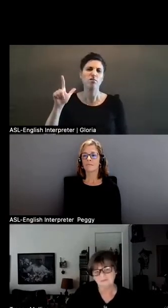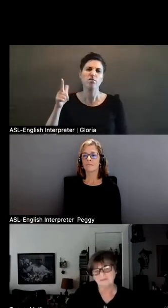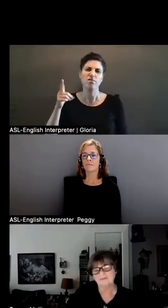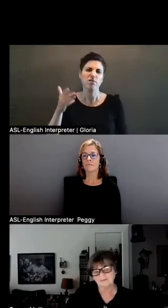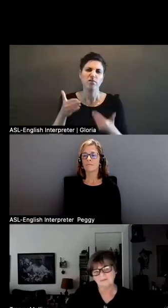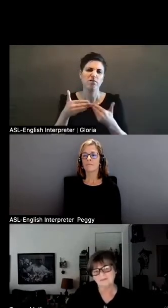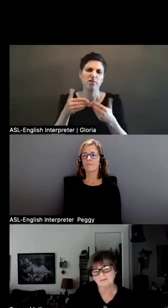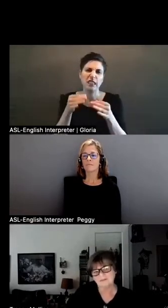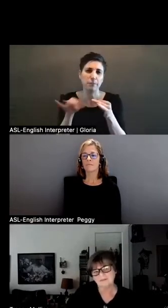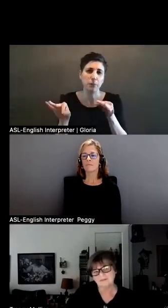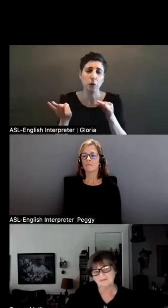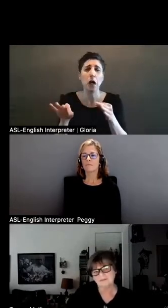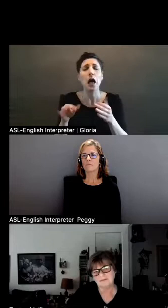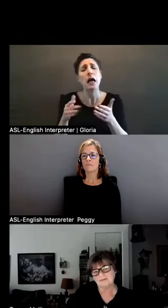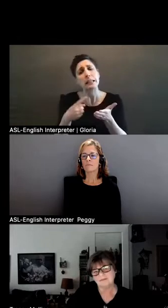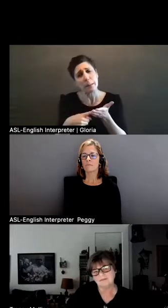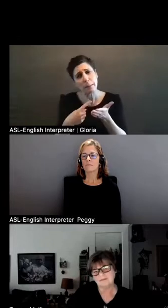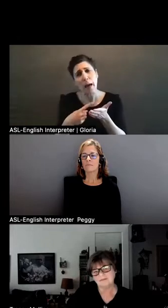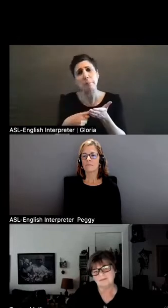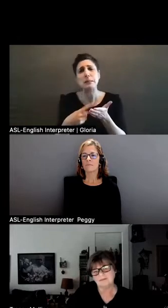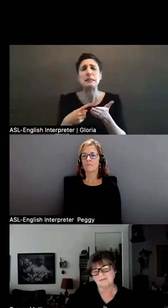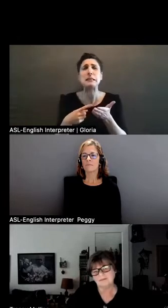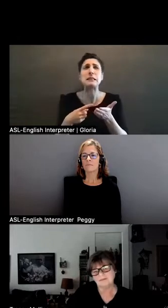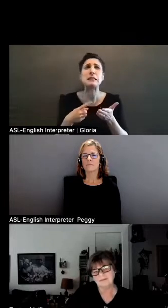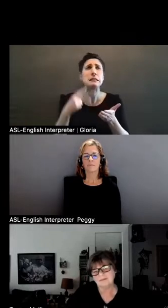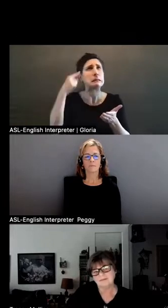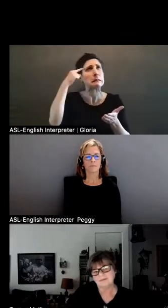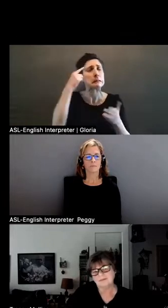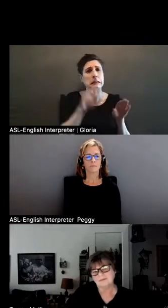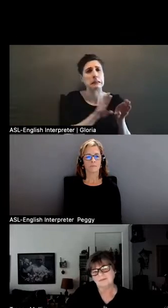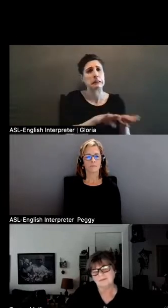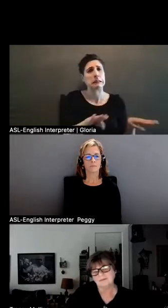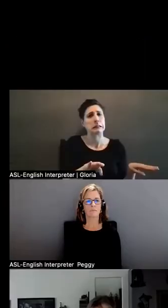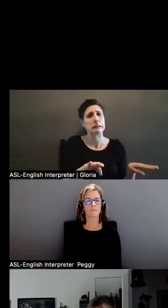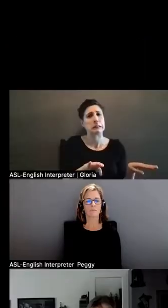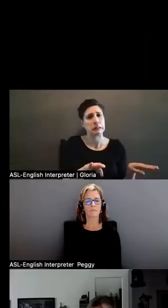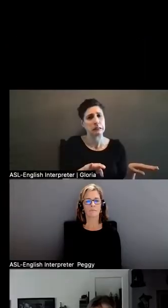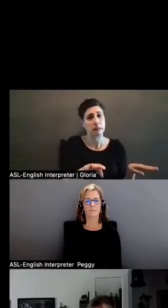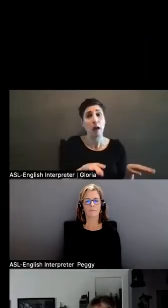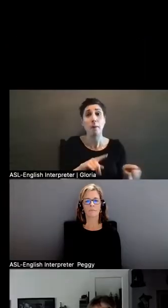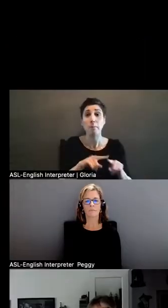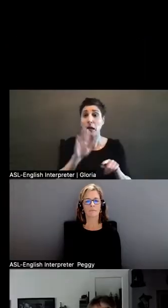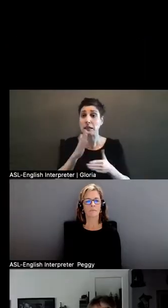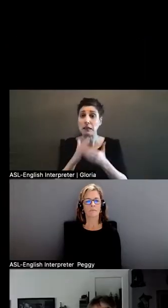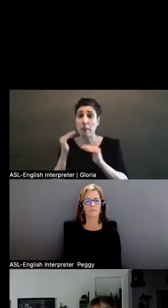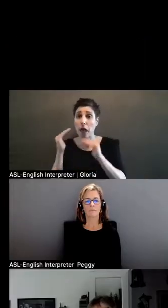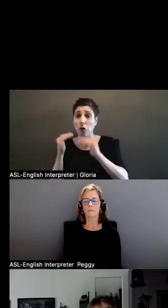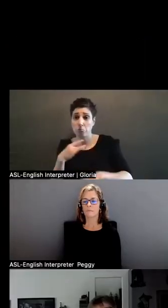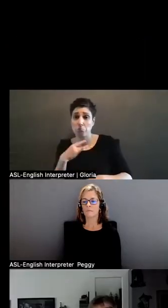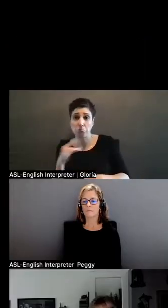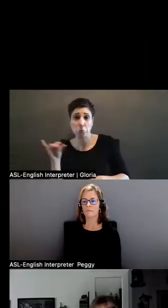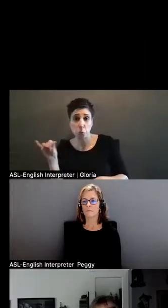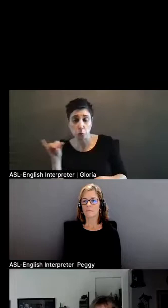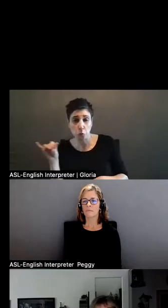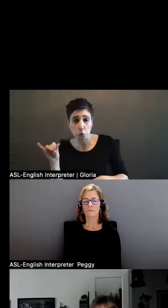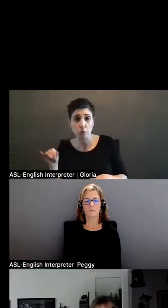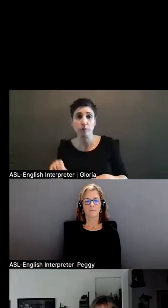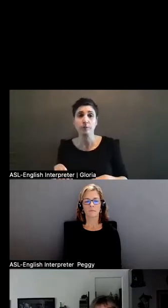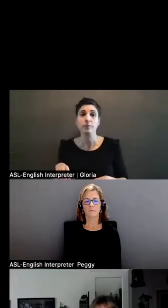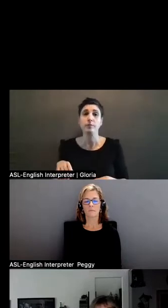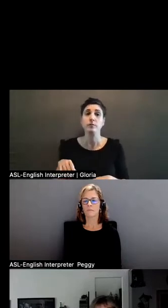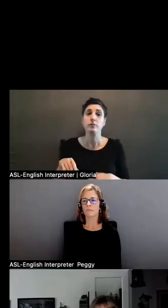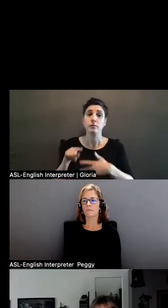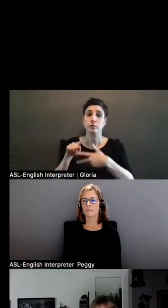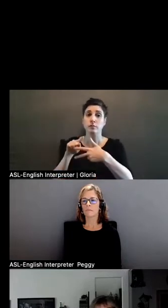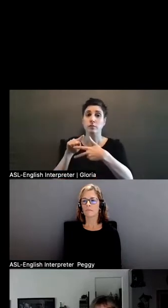a bit childish, so I would be careful with that, but some people might really enjoy it. The other 2 are just kind of